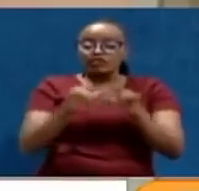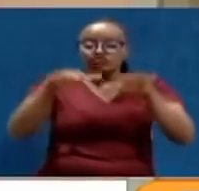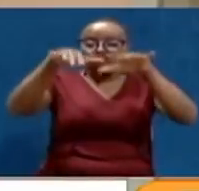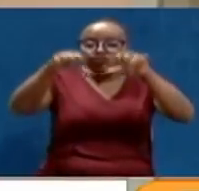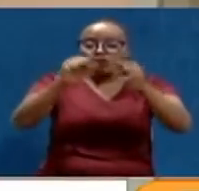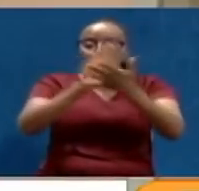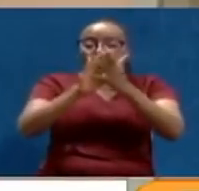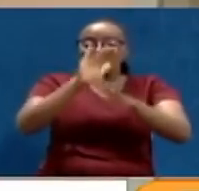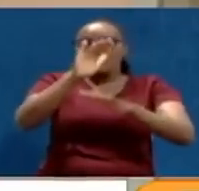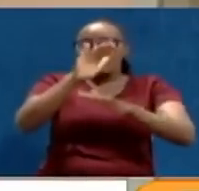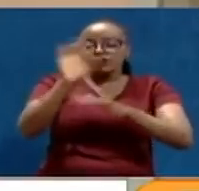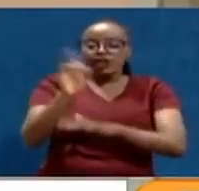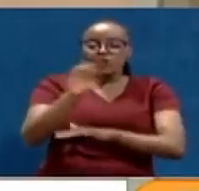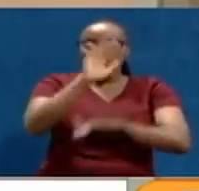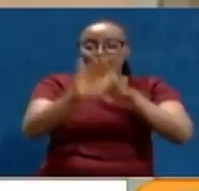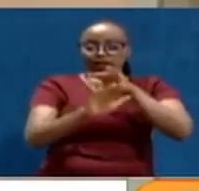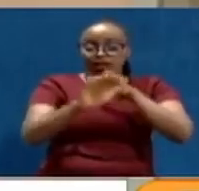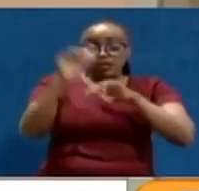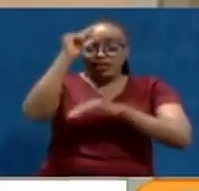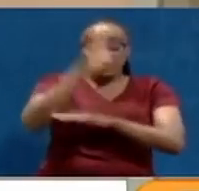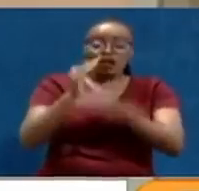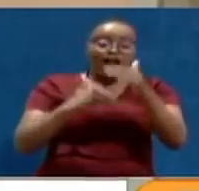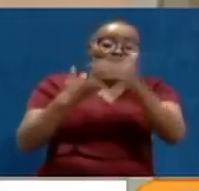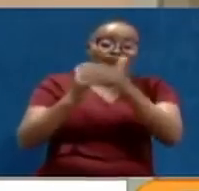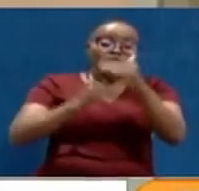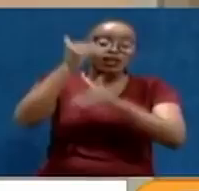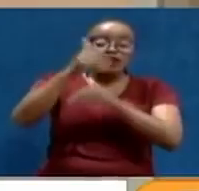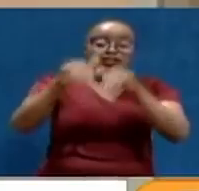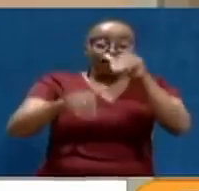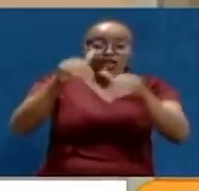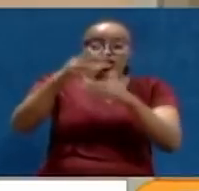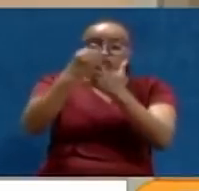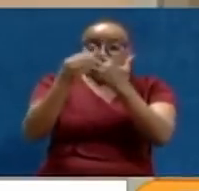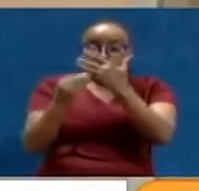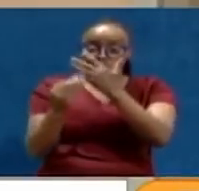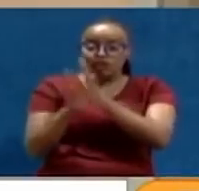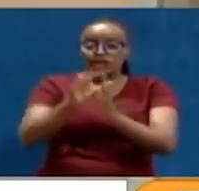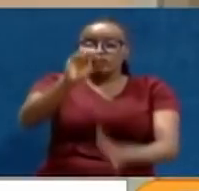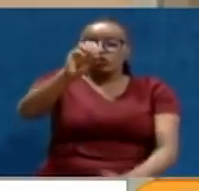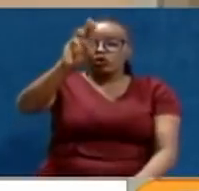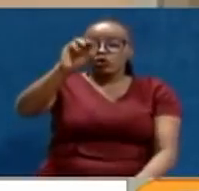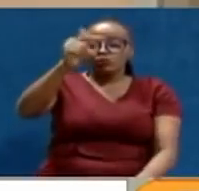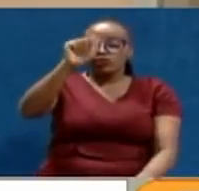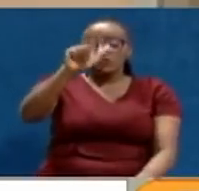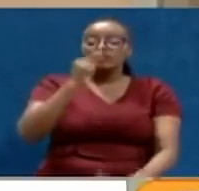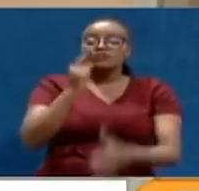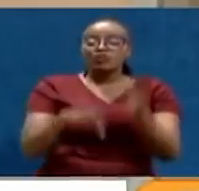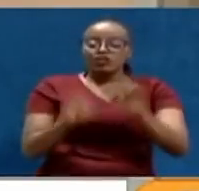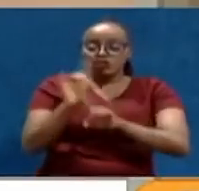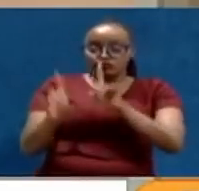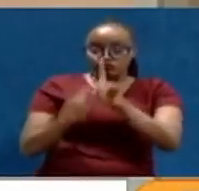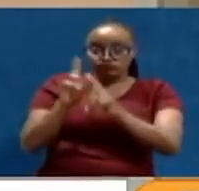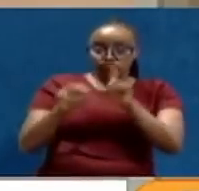power as Nairobi's substantive governor until the next general elections. Sonko and Omtatah argue that the process to vet